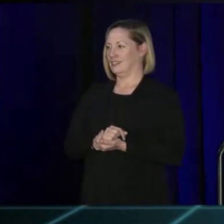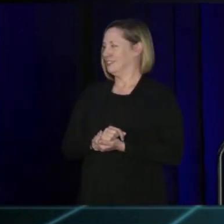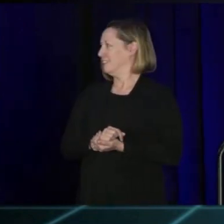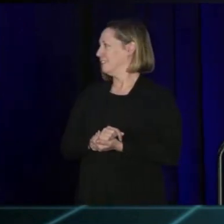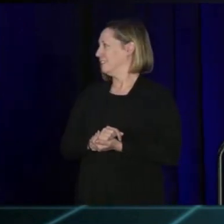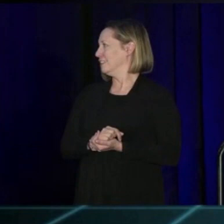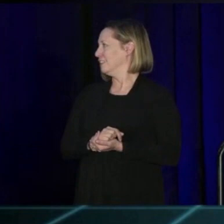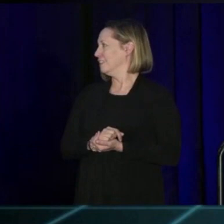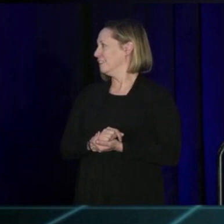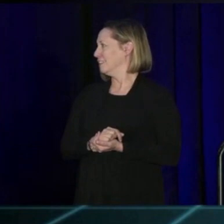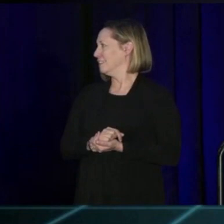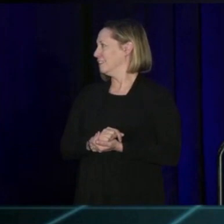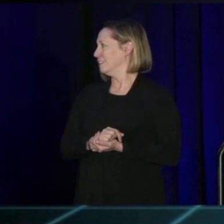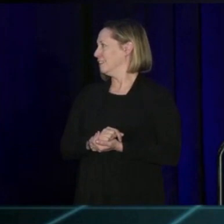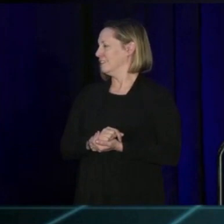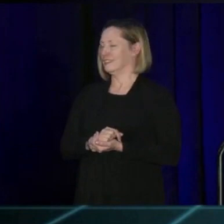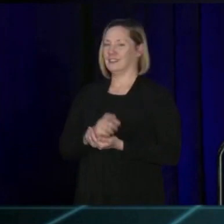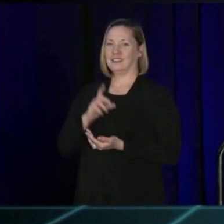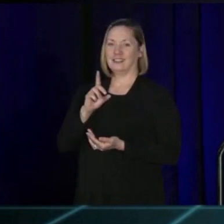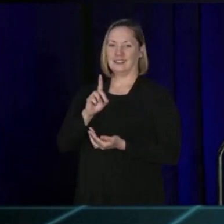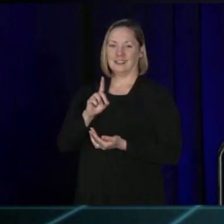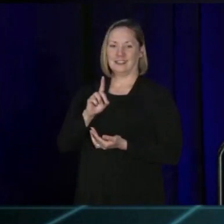Gangnam Style?